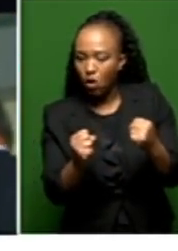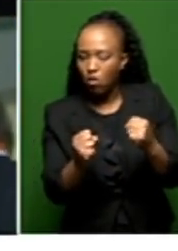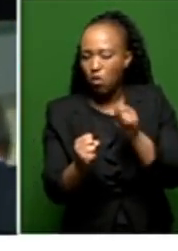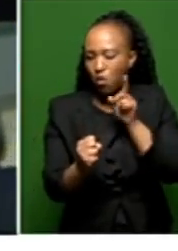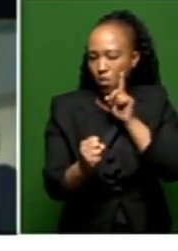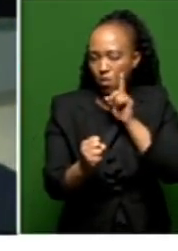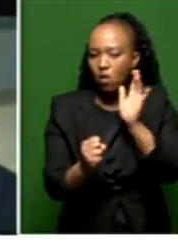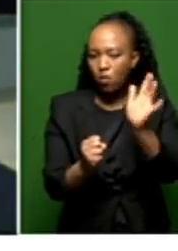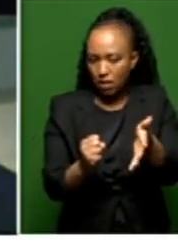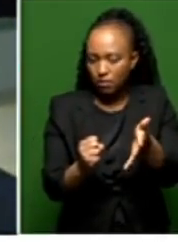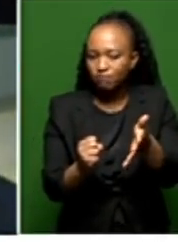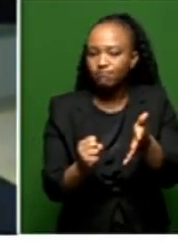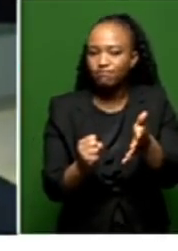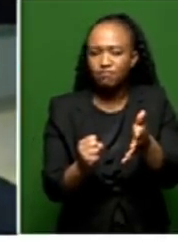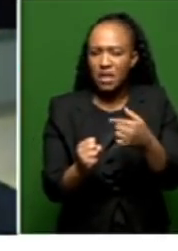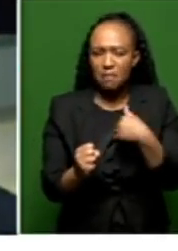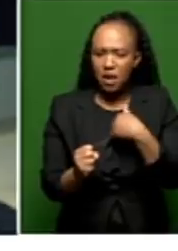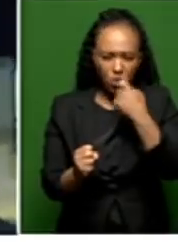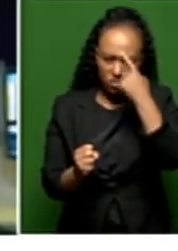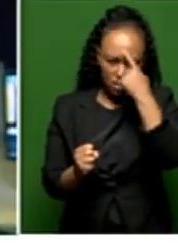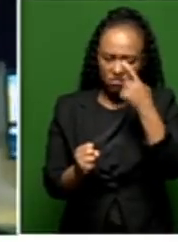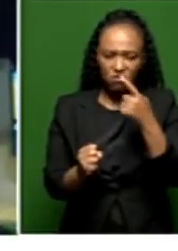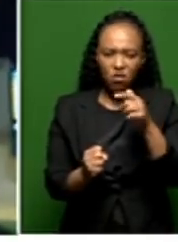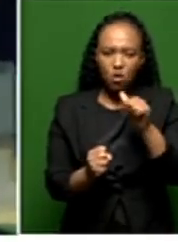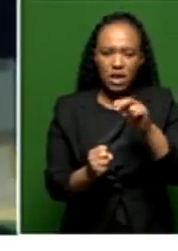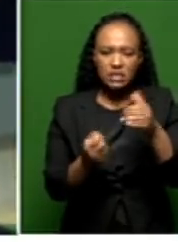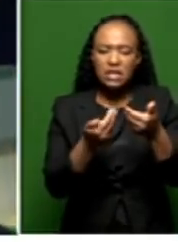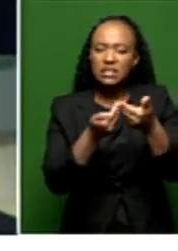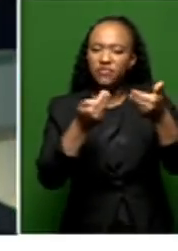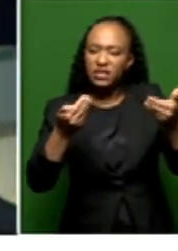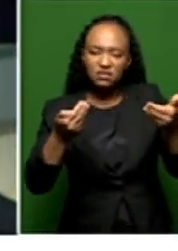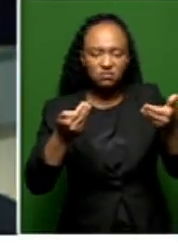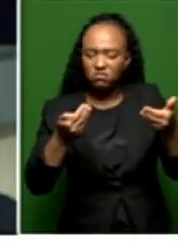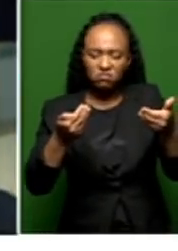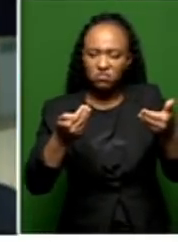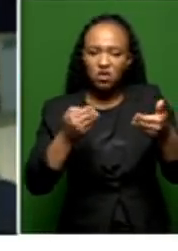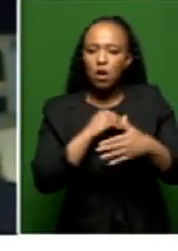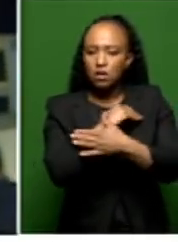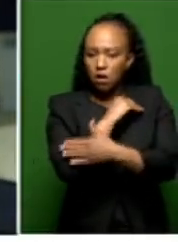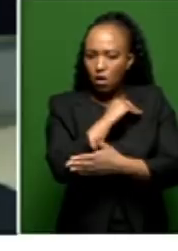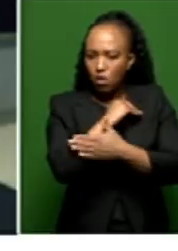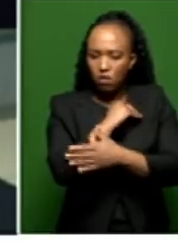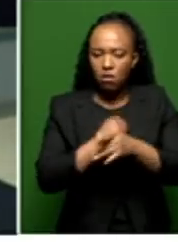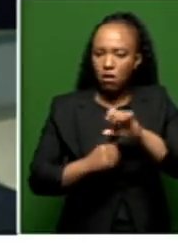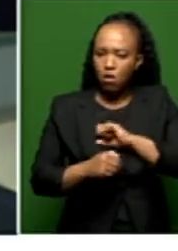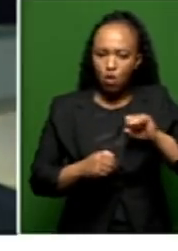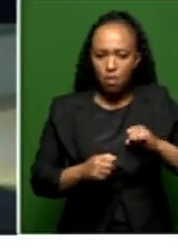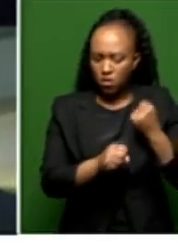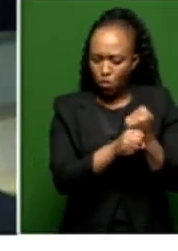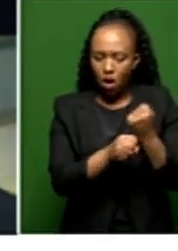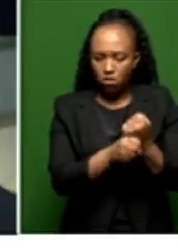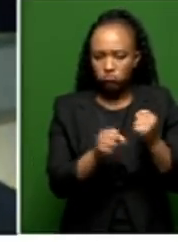analyze that. But I don't think it was because of the division of comrades. I think in this election throughout the country, our comrades worked together,